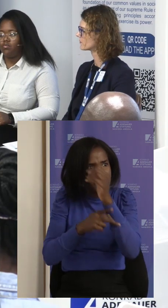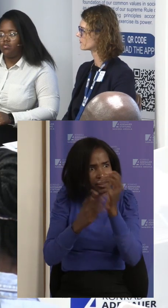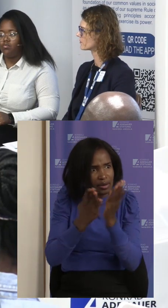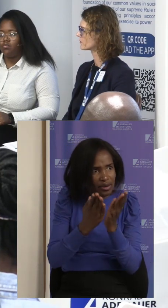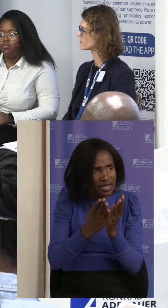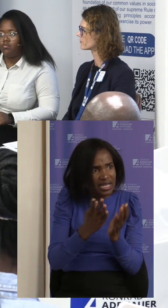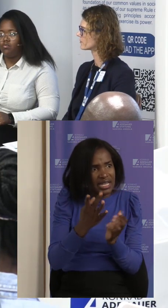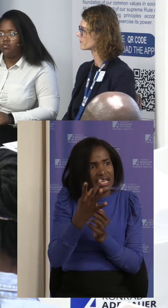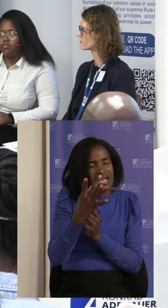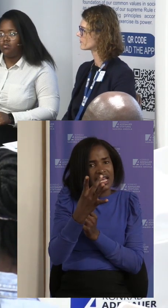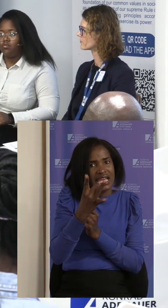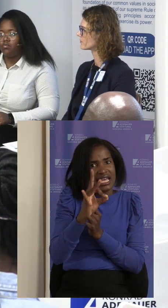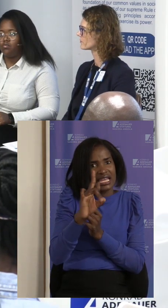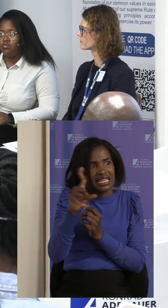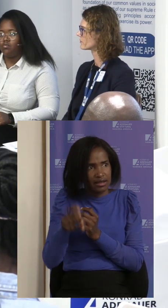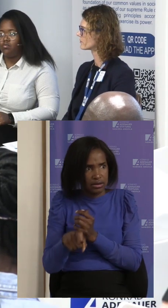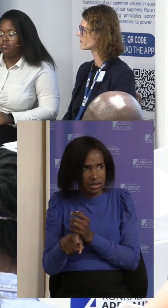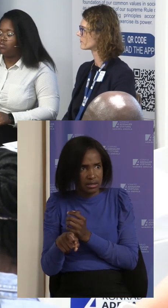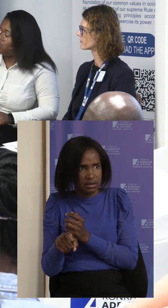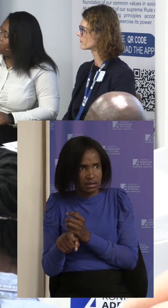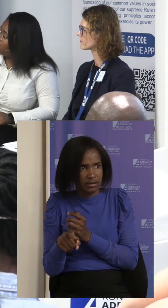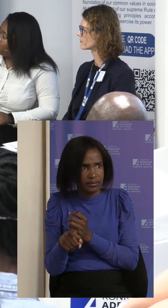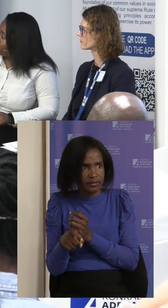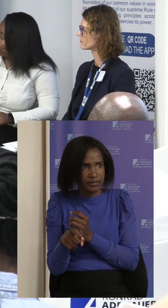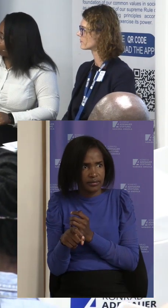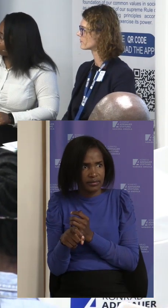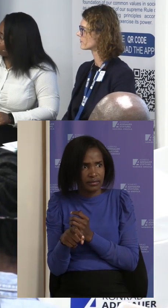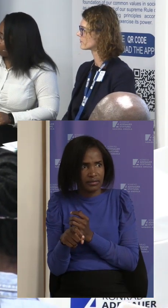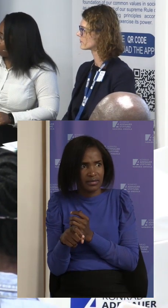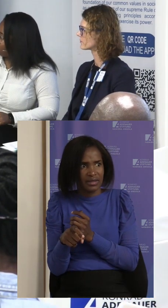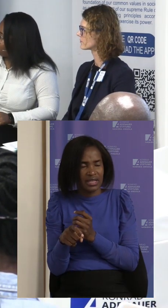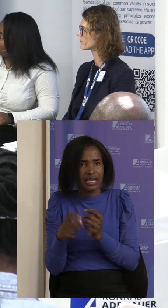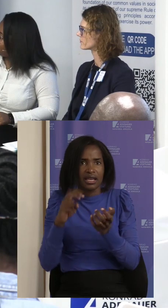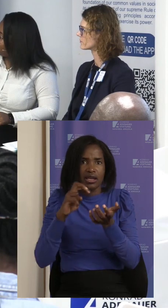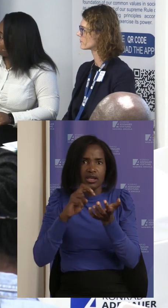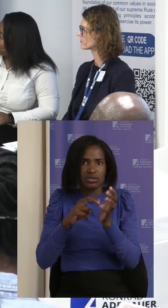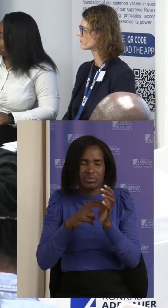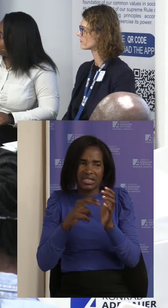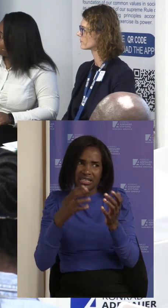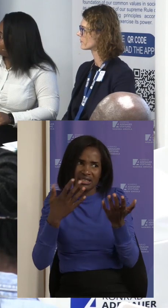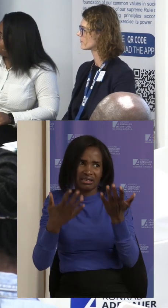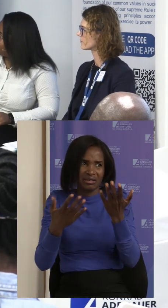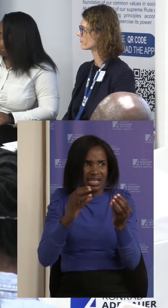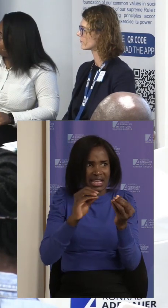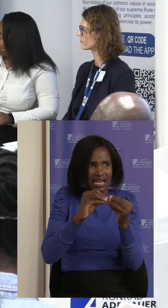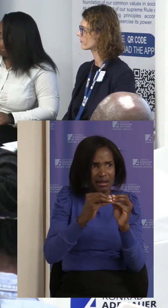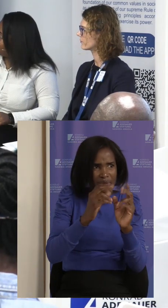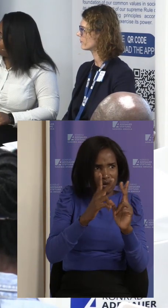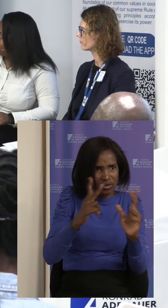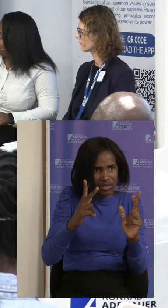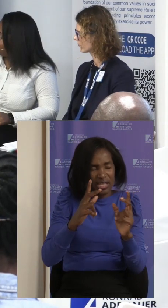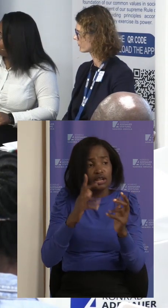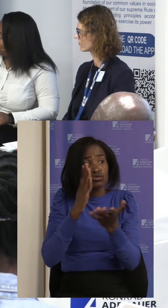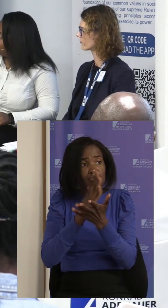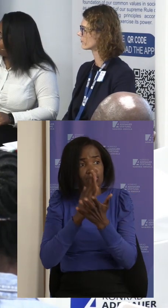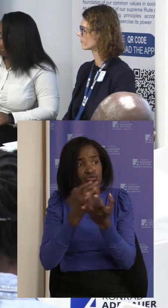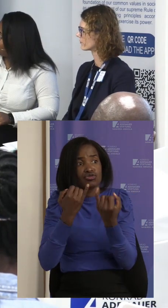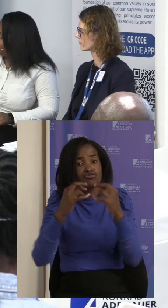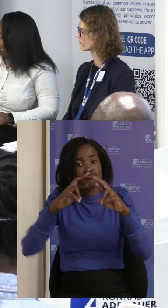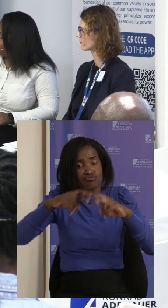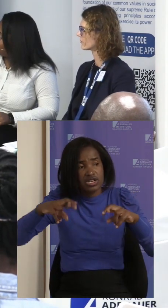were 8,000. So that just gives you the correlation. And the research proven again that